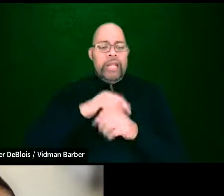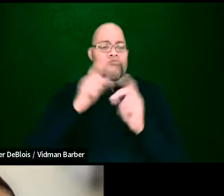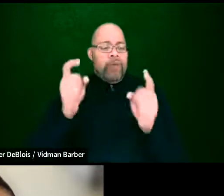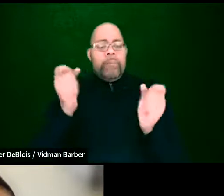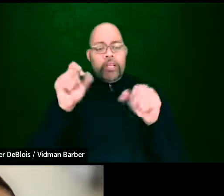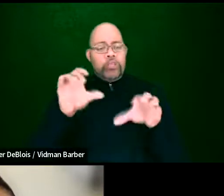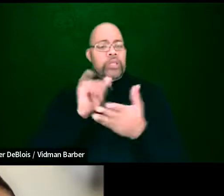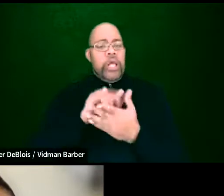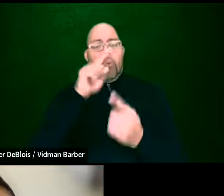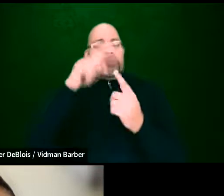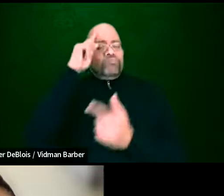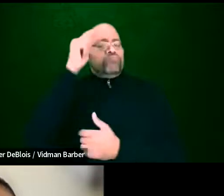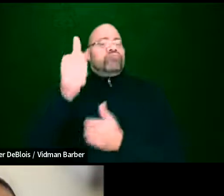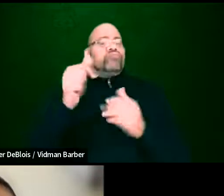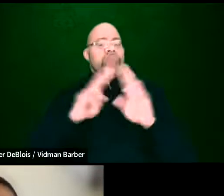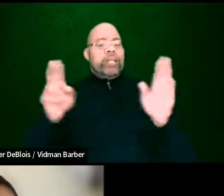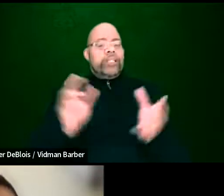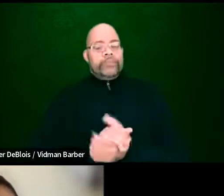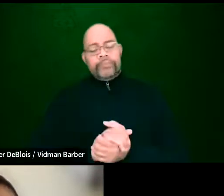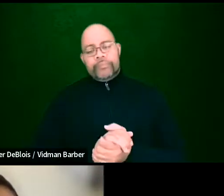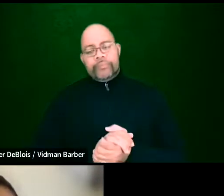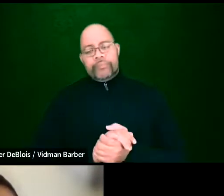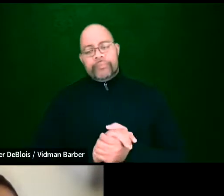They can do it whenever they want.